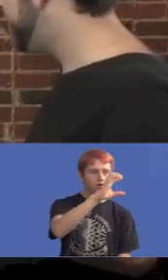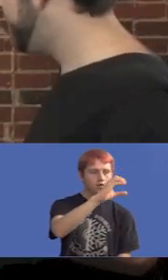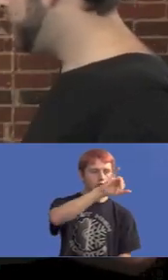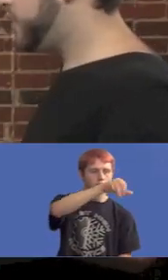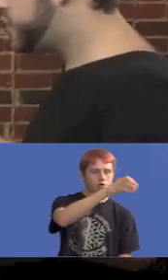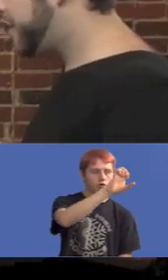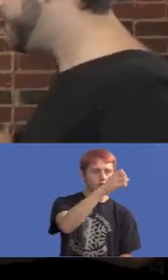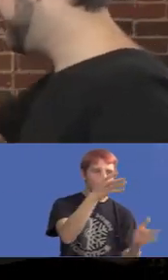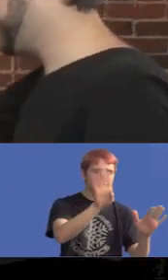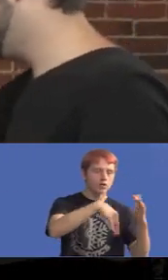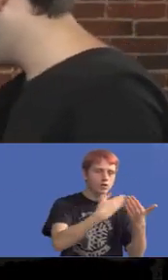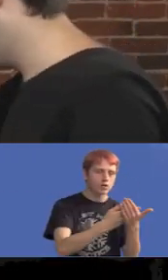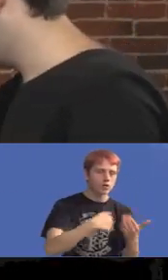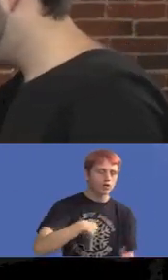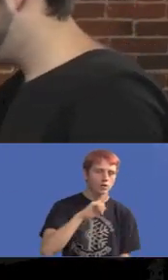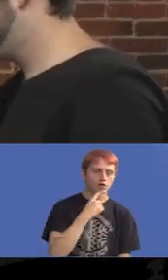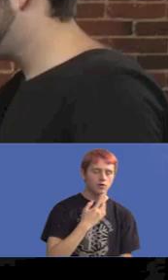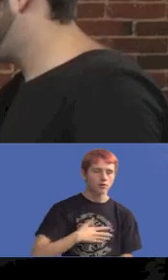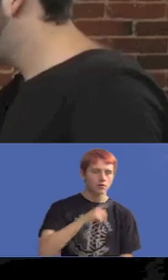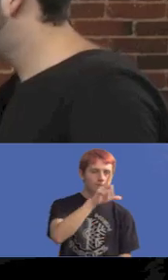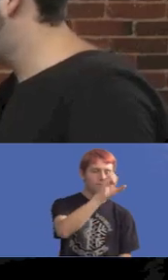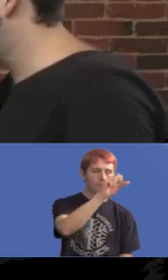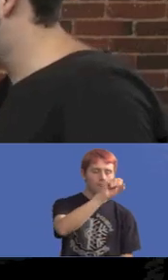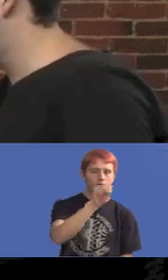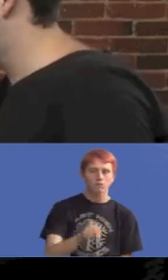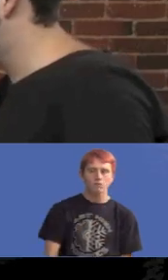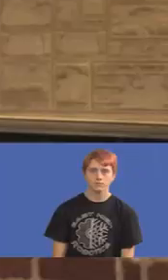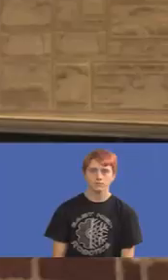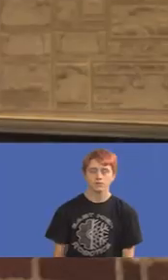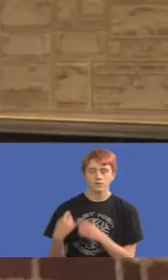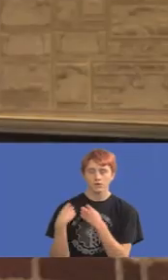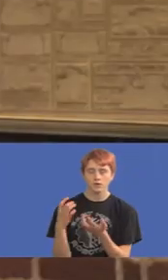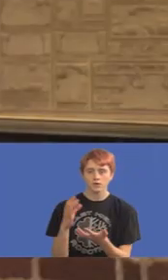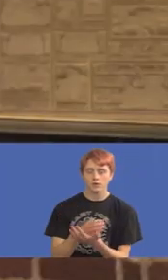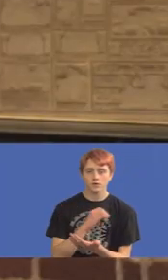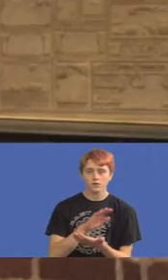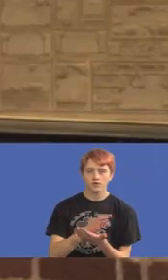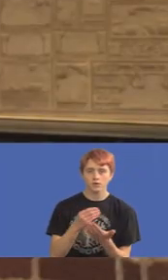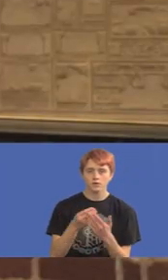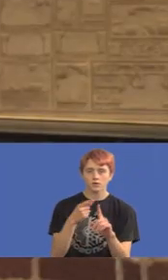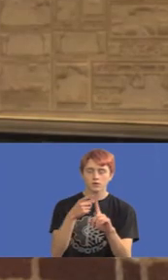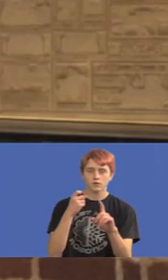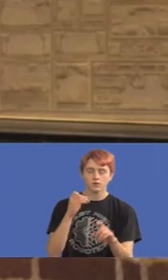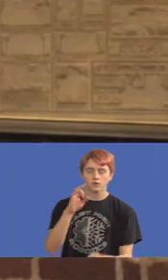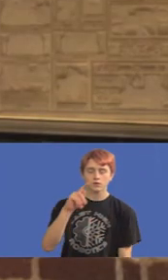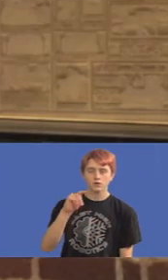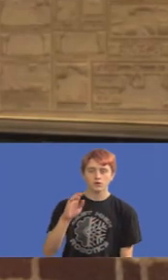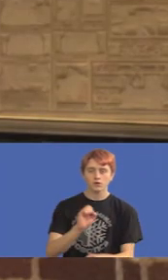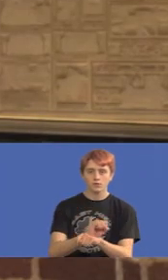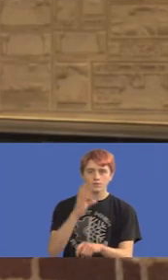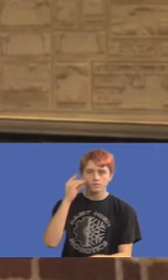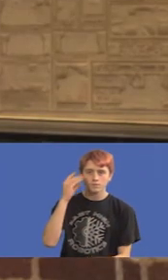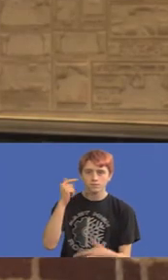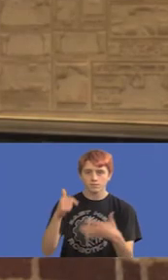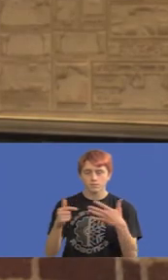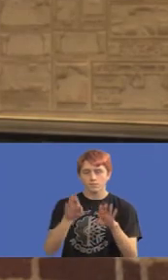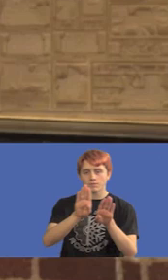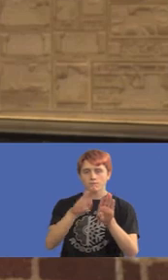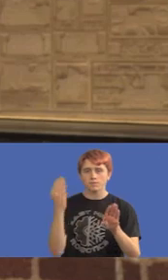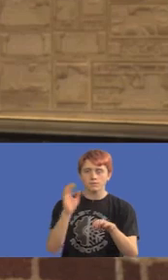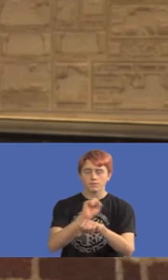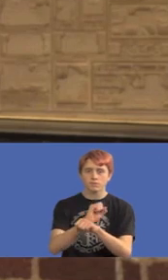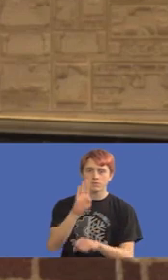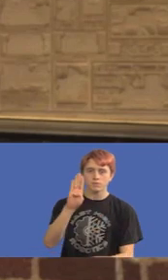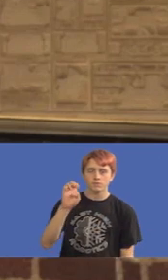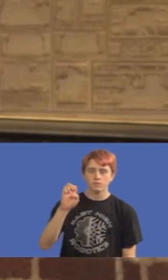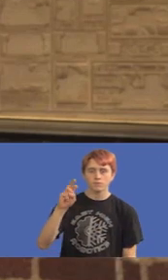FRC. Joe has done them all. I miss my Lego bricks. And since I got the scholarship through FTC, my resume looks great and it opened the door